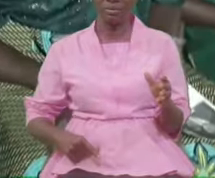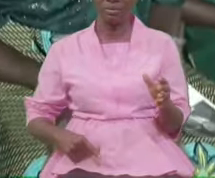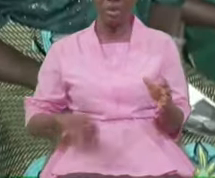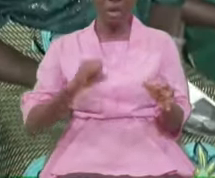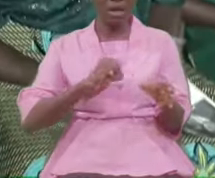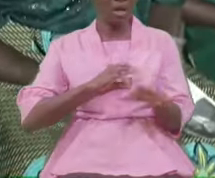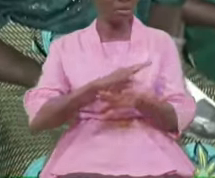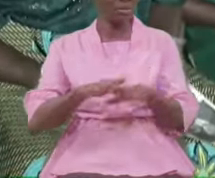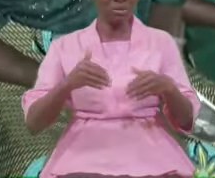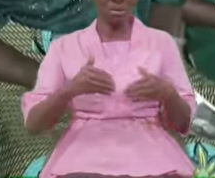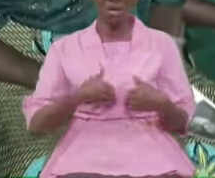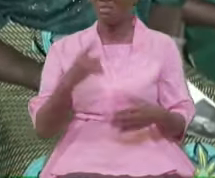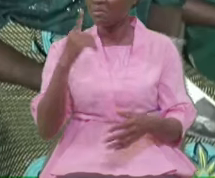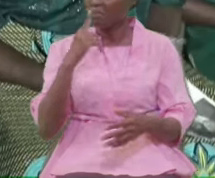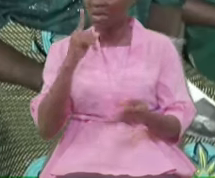mouth to